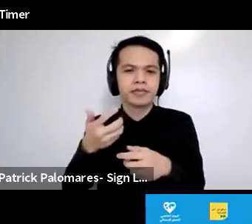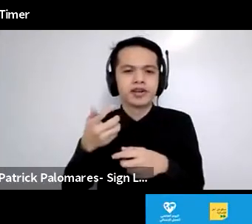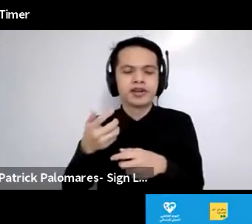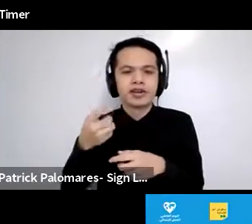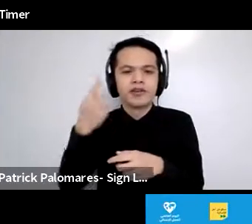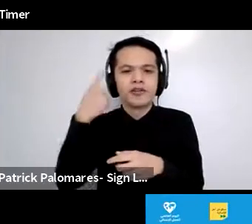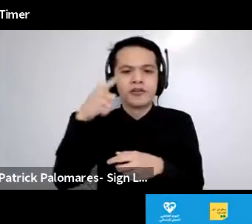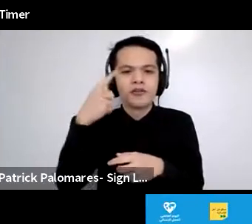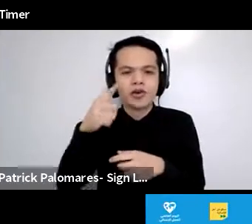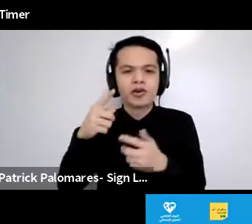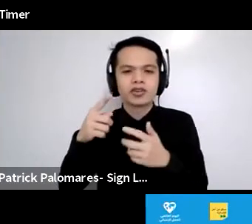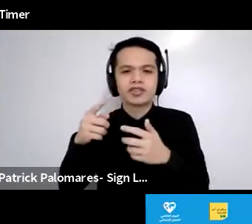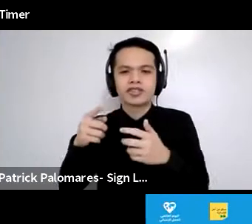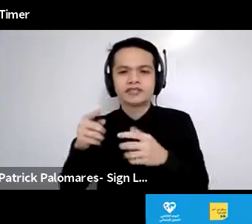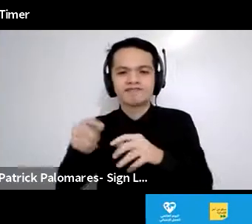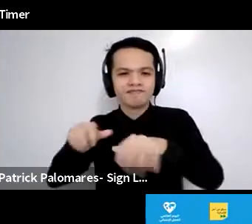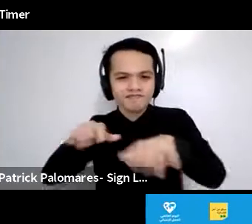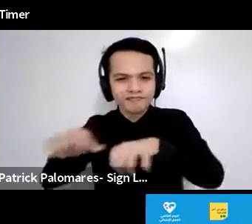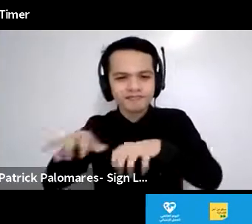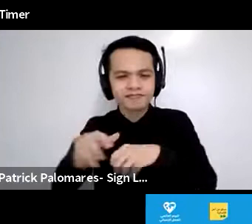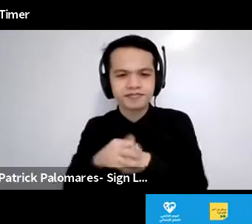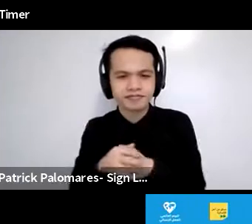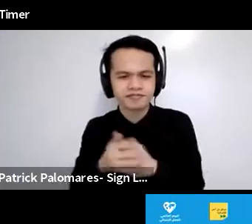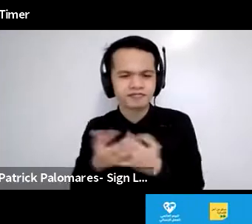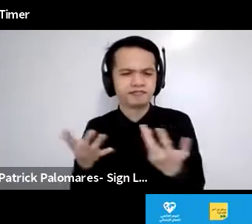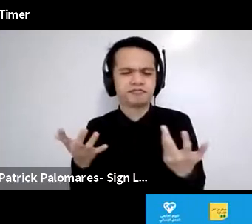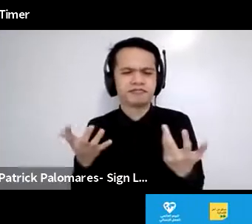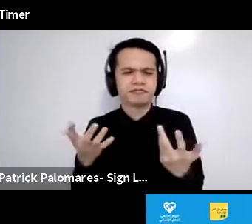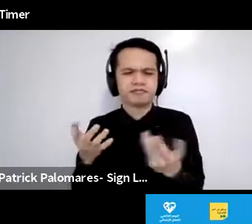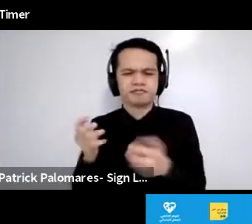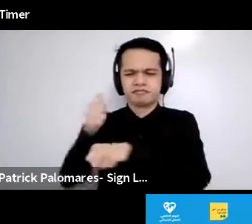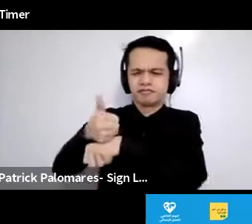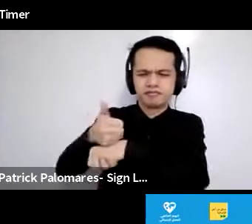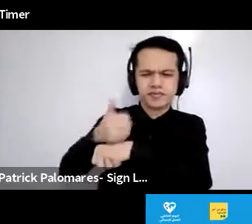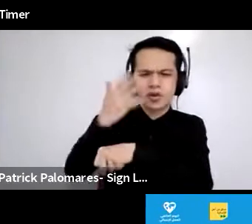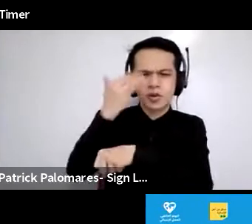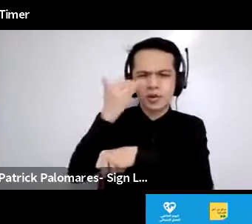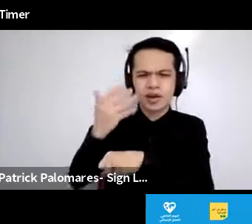climate action. So why do we implement AA? So